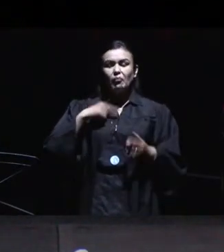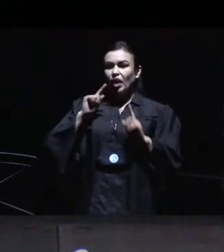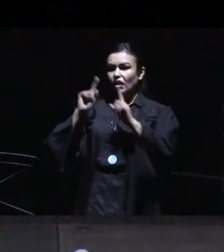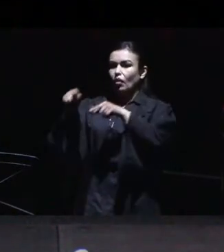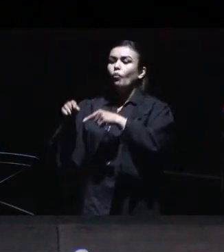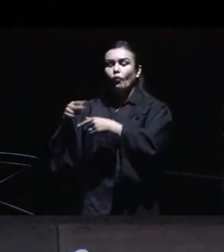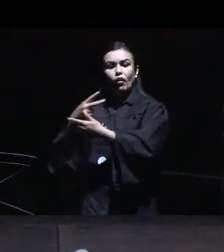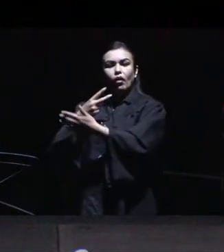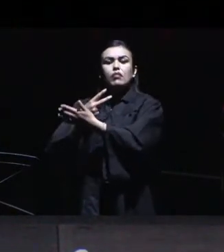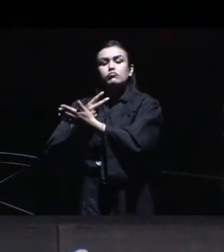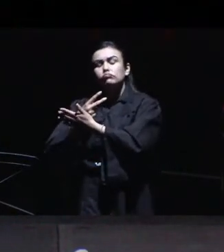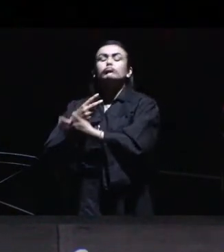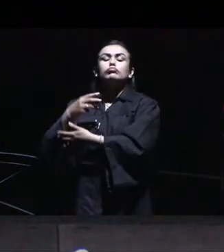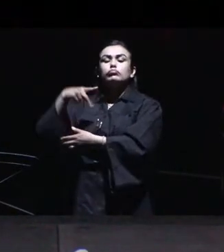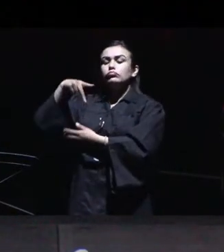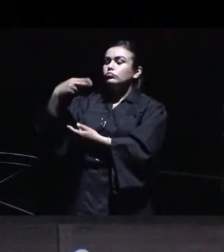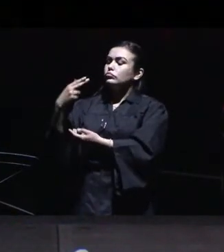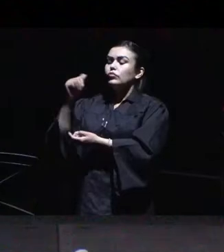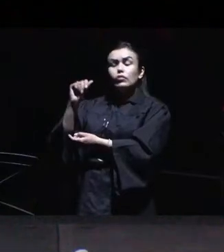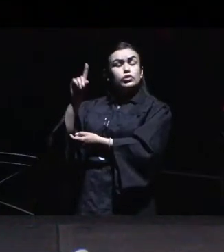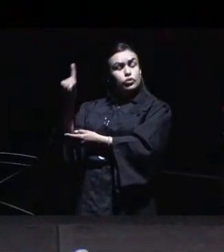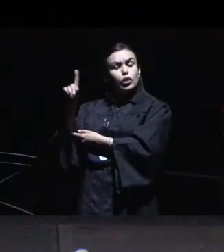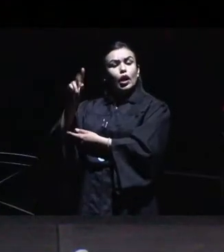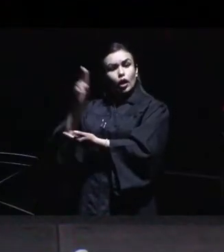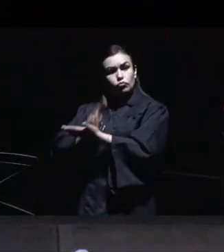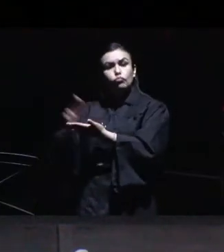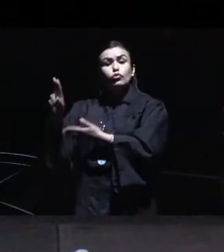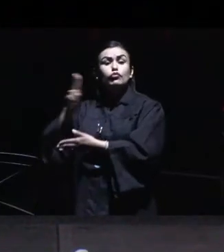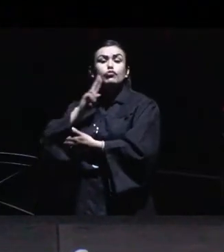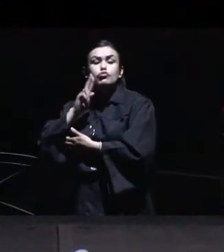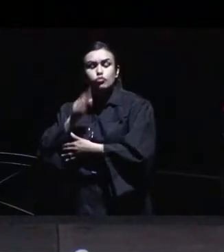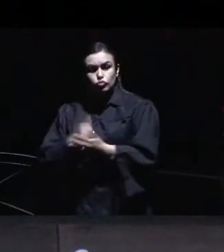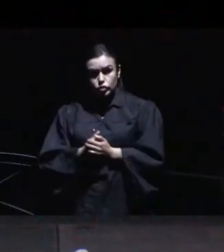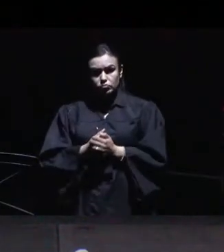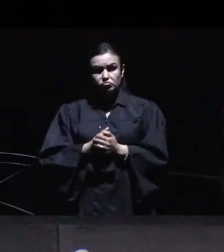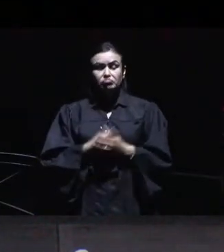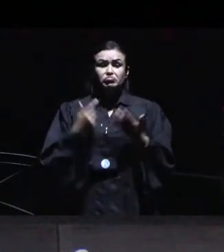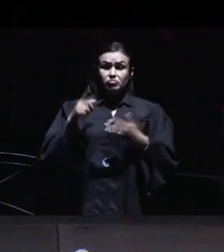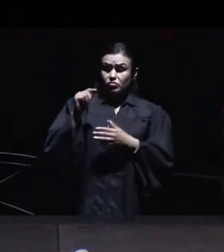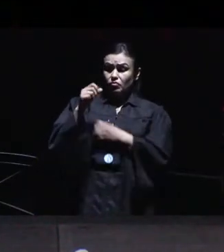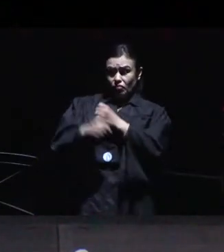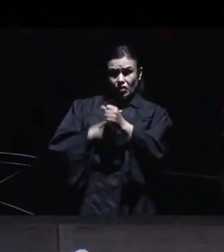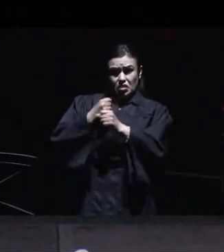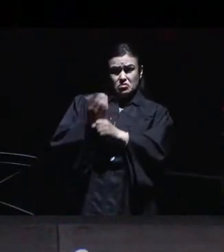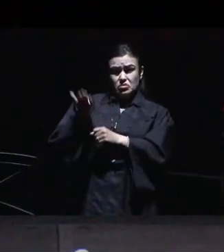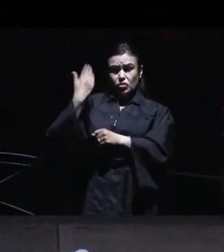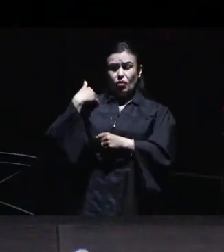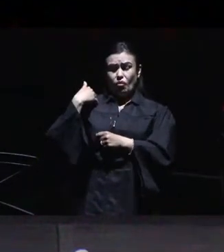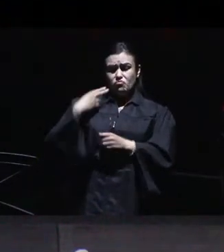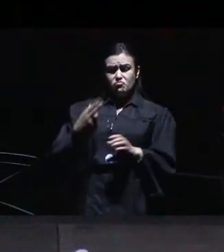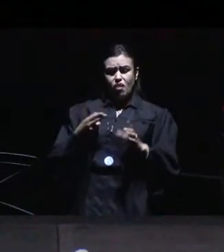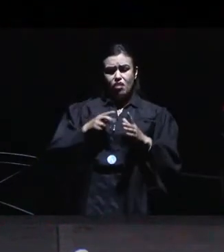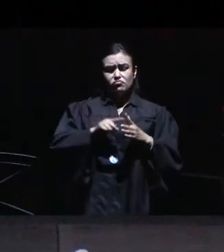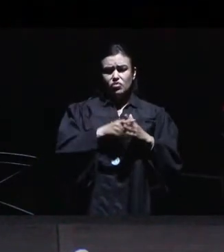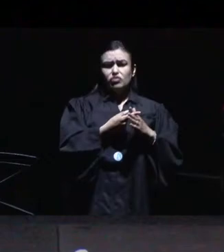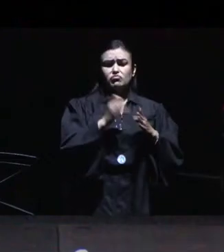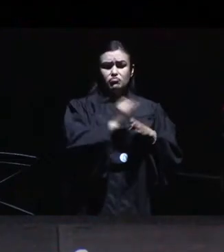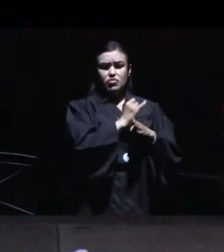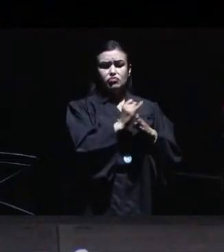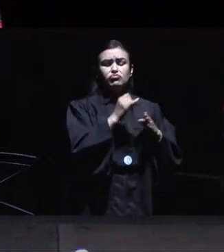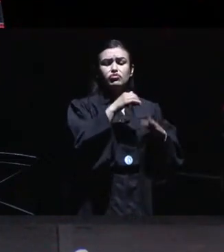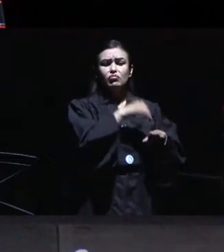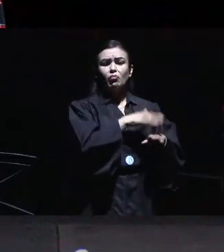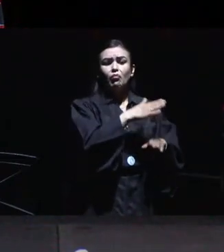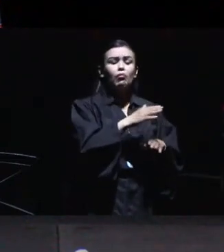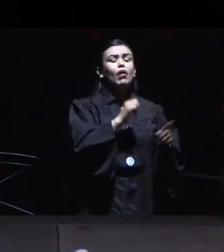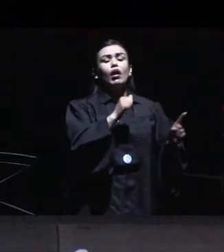Houston. 20 years ago, I joined the Dallas Fed as an intern. Looking back, I can see those first